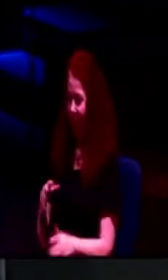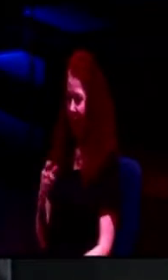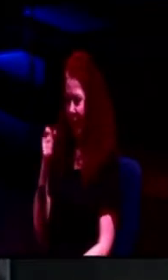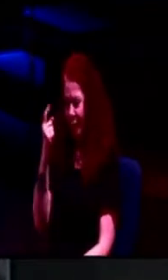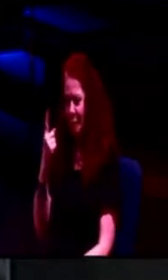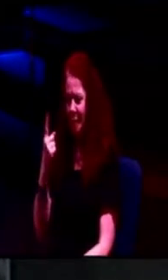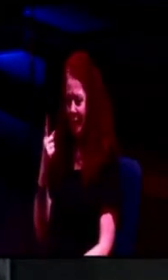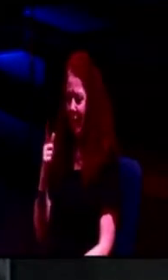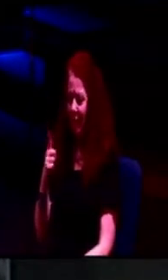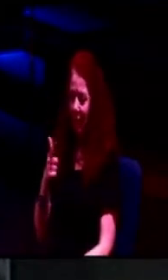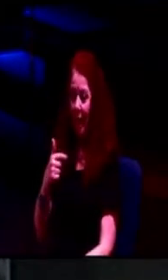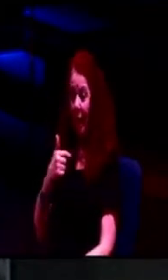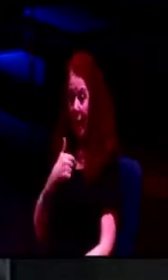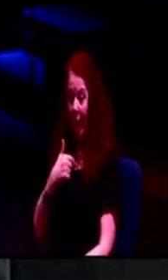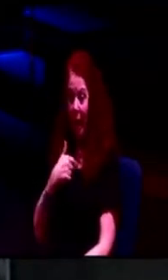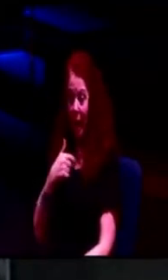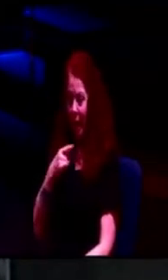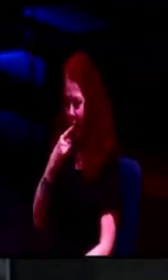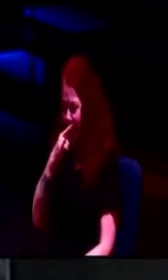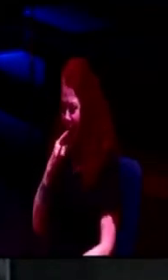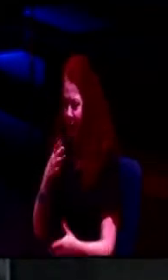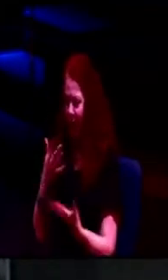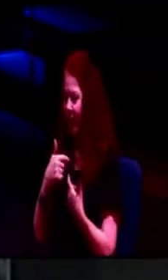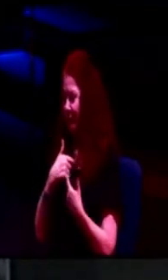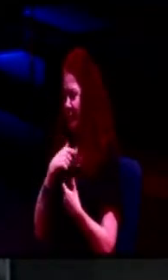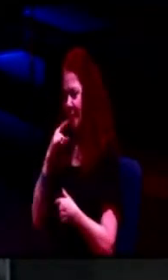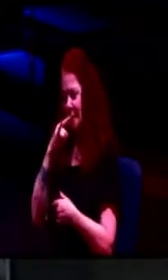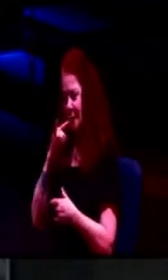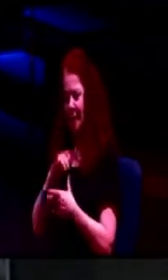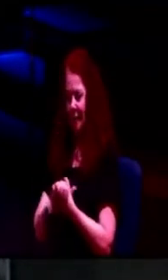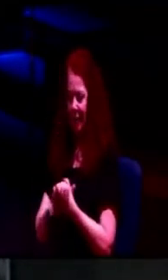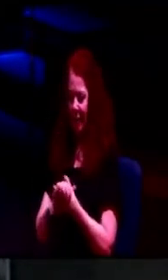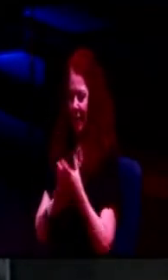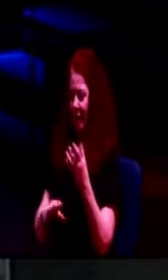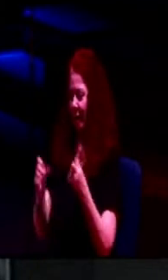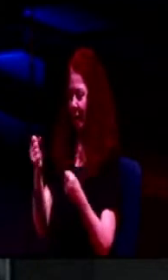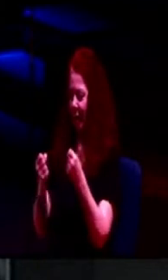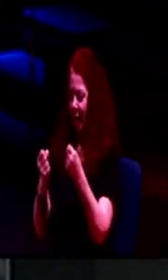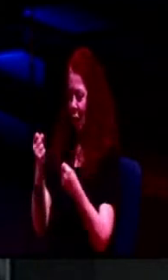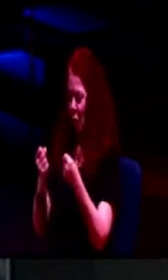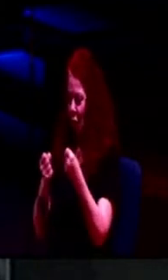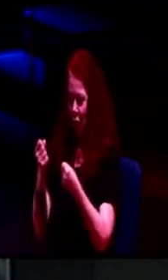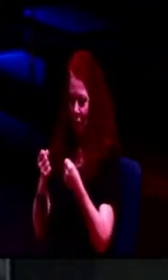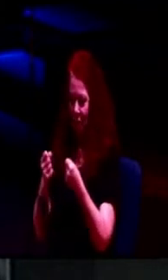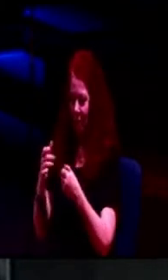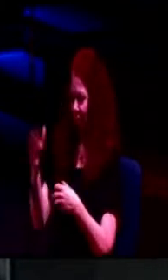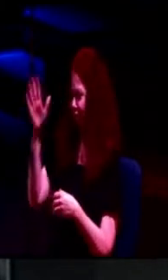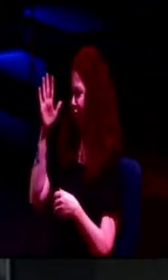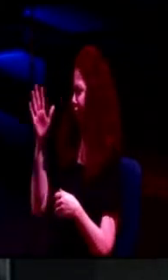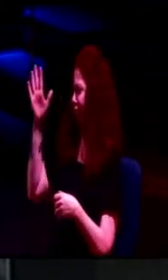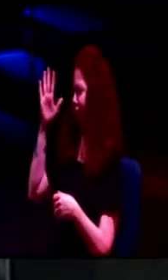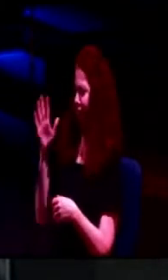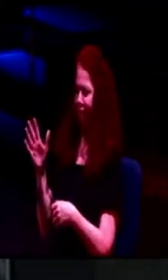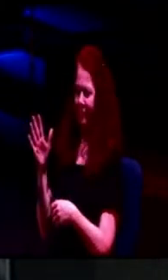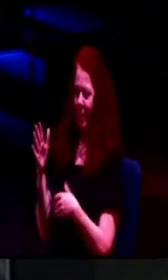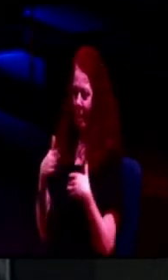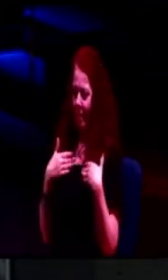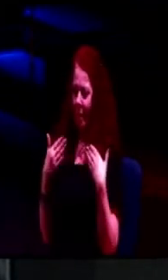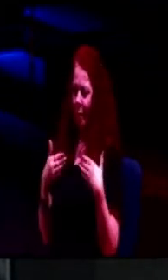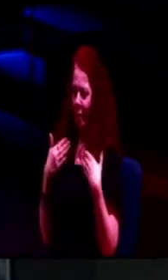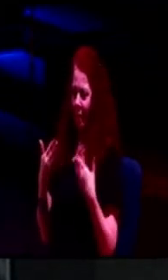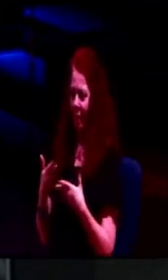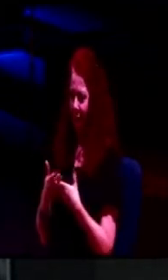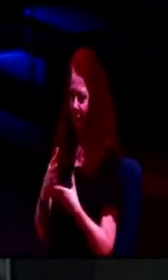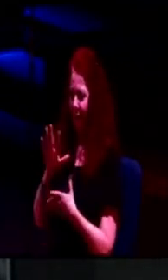later? You ever was like, I had one of those. I'll talk to guys who had classic cars, and they're now in their 70s. They're like, man, I had a 57 Chevy.